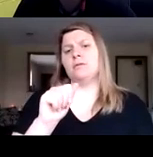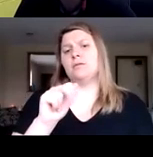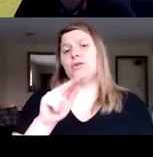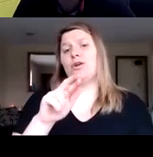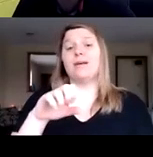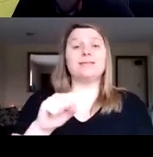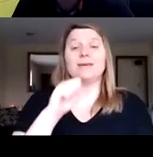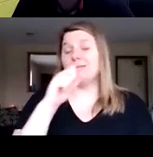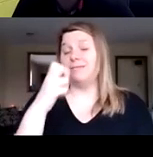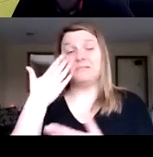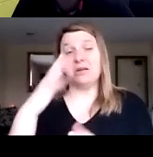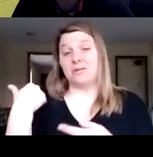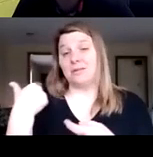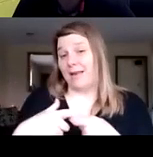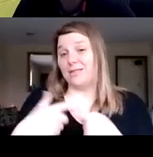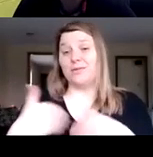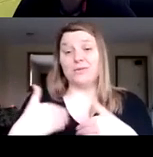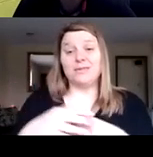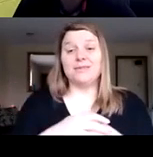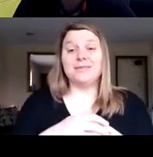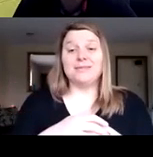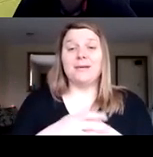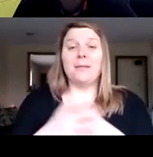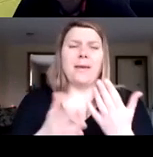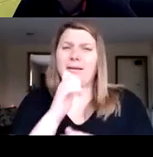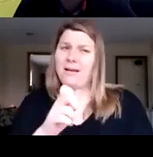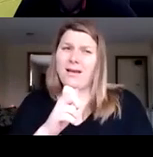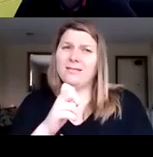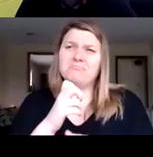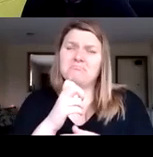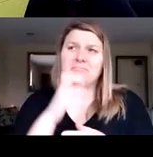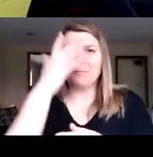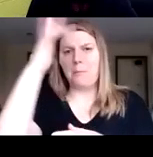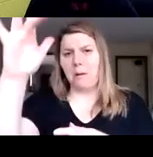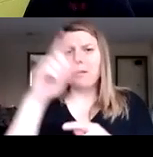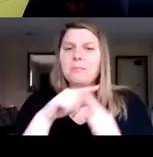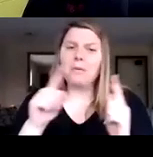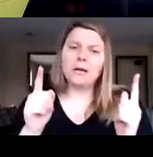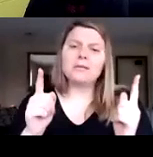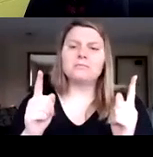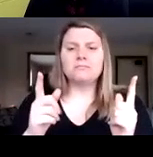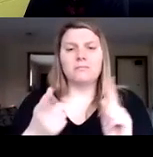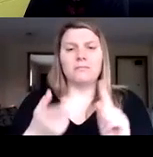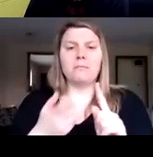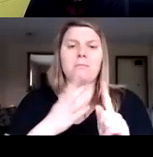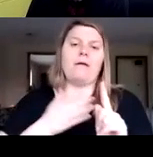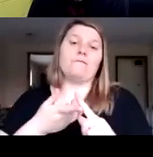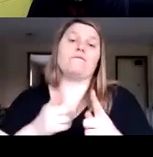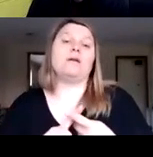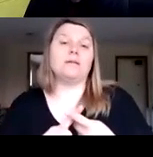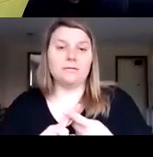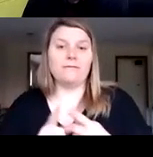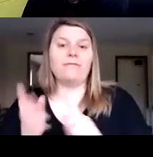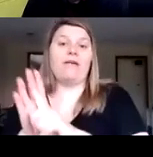any Spanish, which was probably not wildly wise, but I had a friend of a friend who